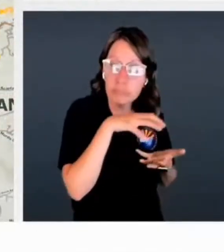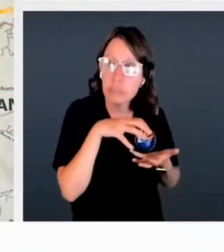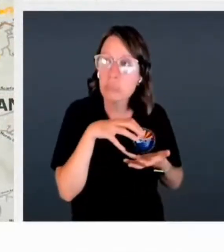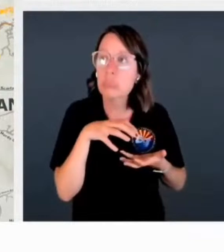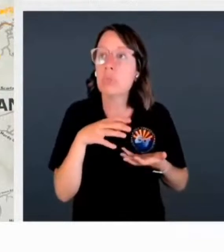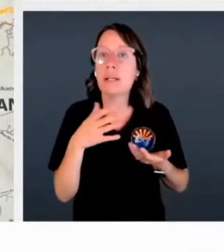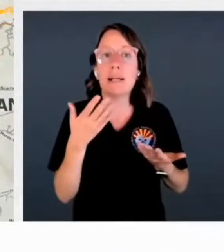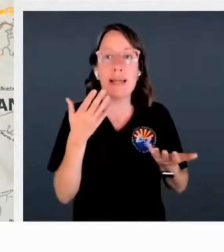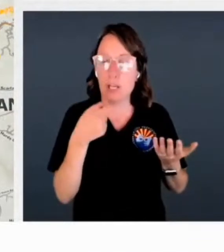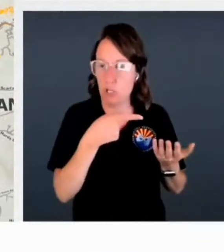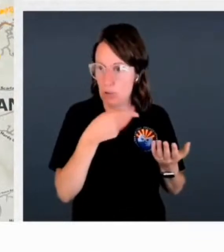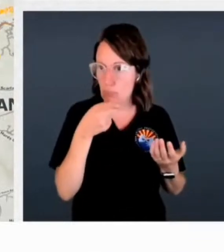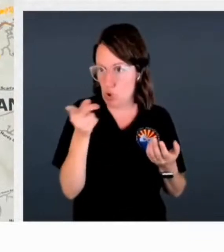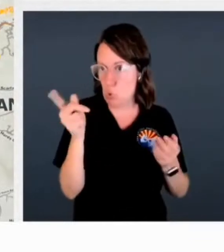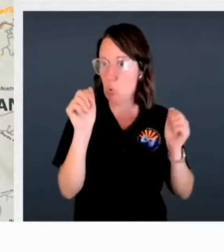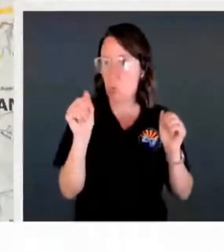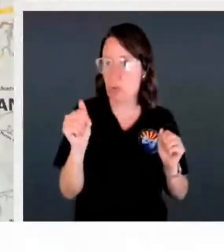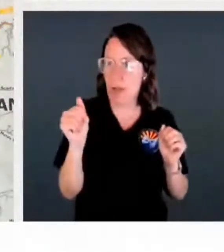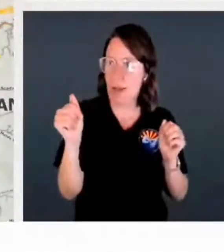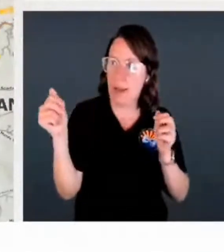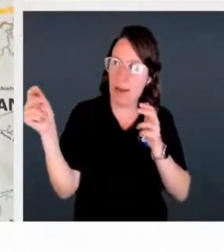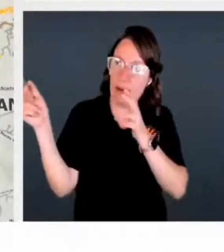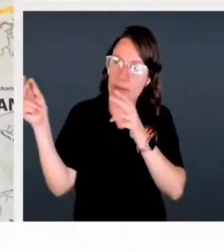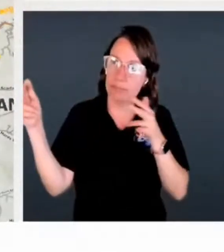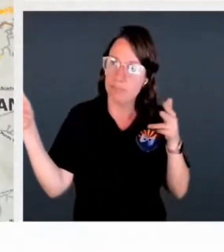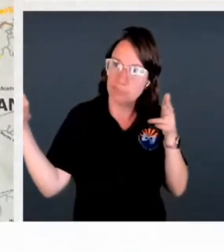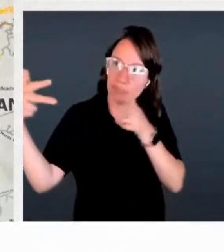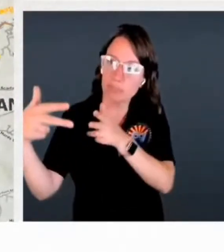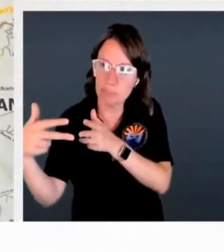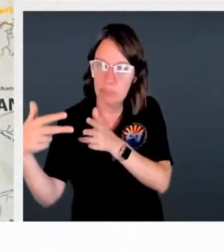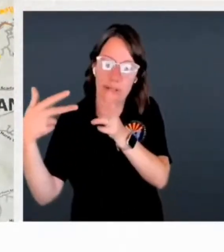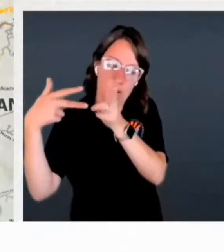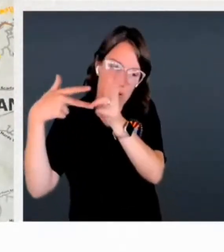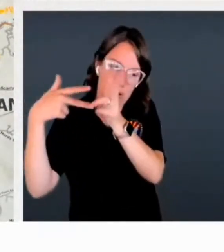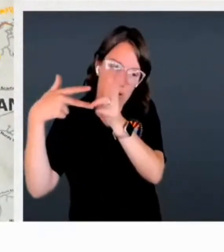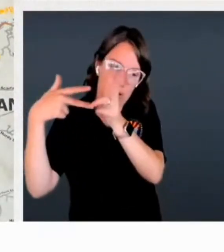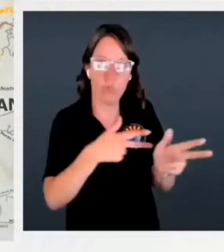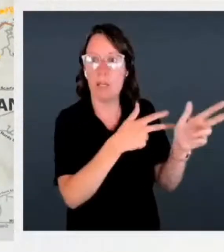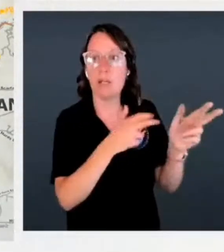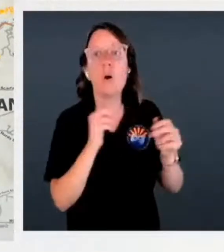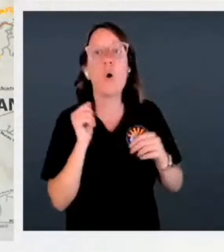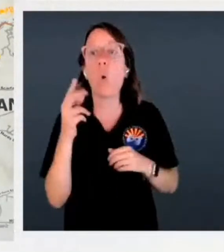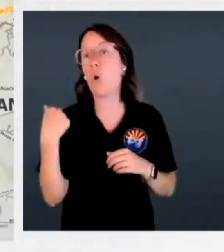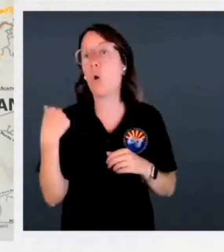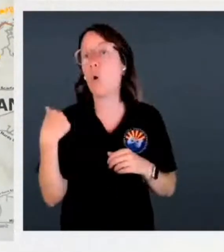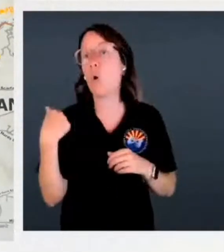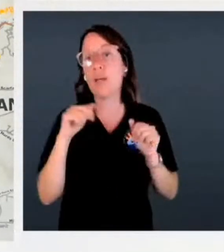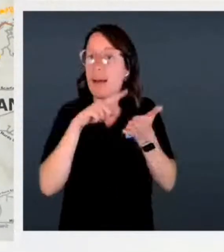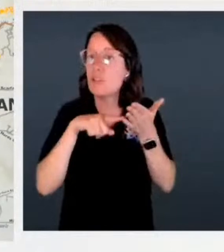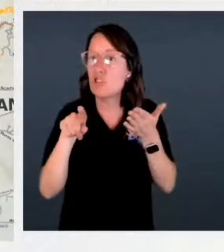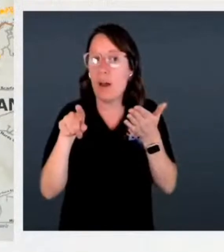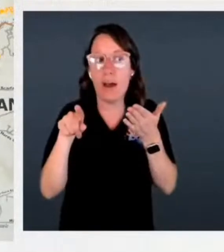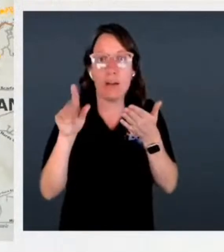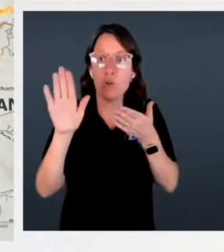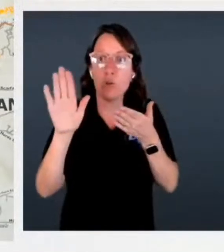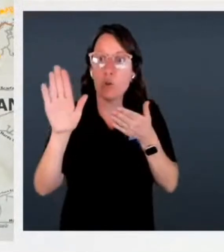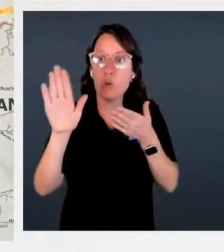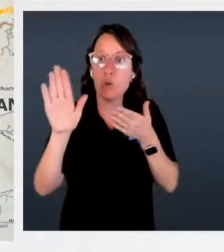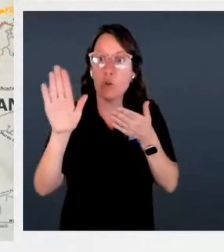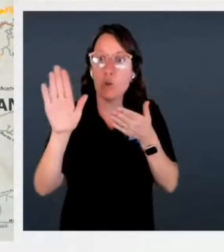point and then get you in and out, or we can make arrangements for animals or anything else that how we can serve you. So thank